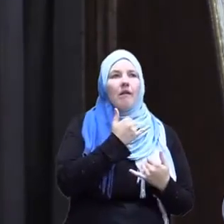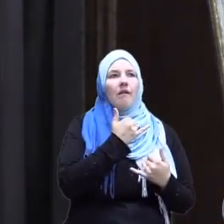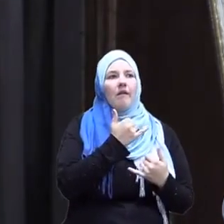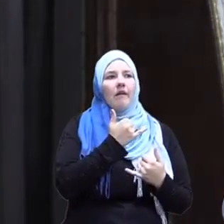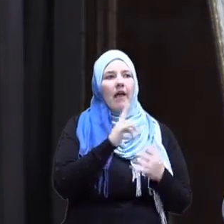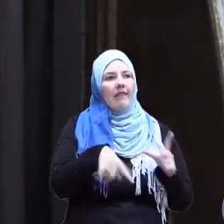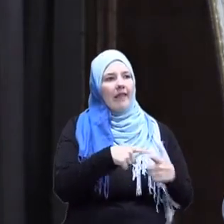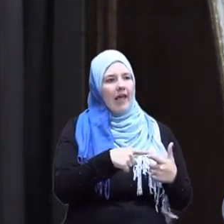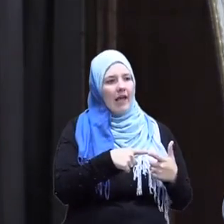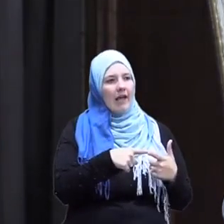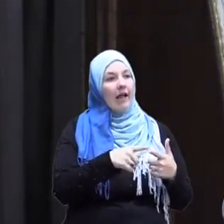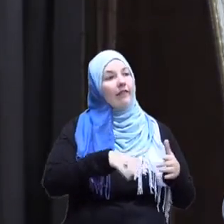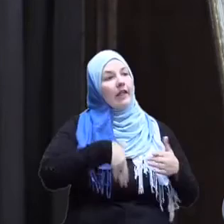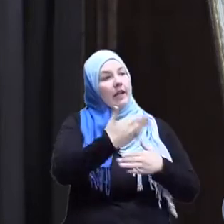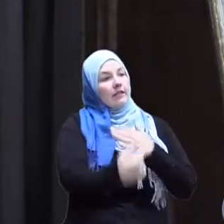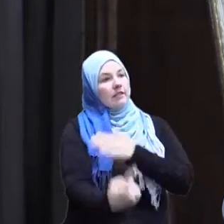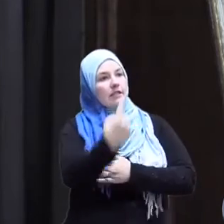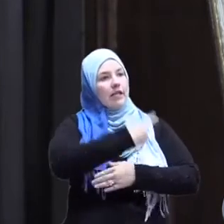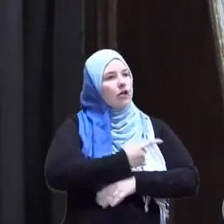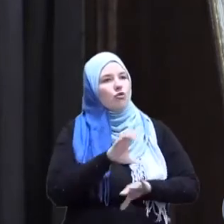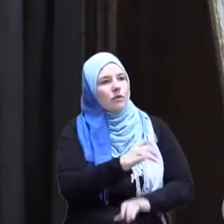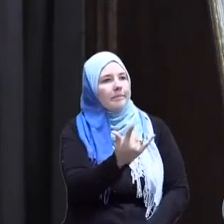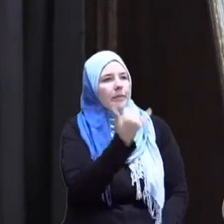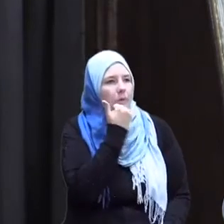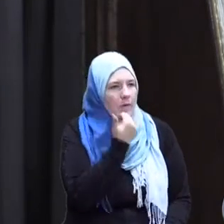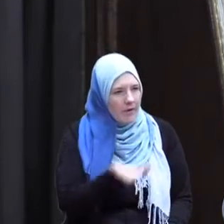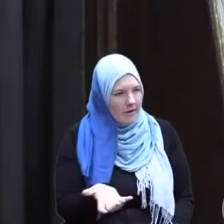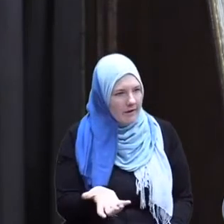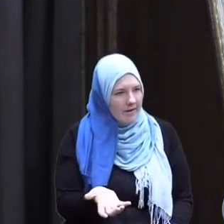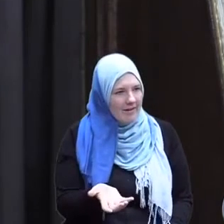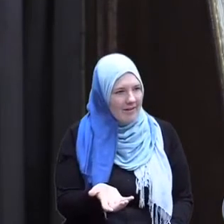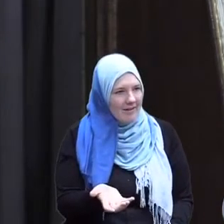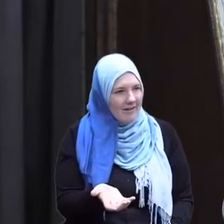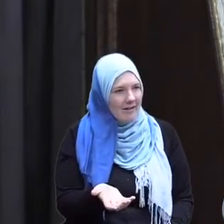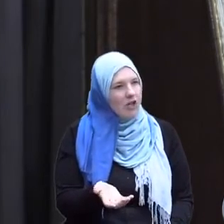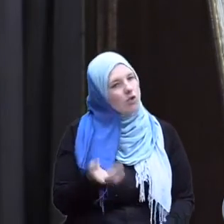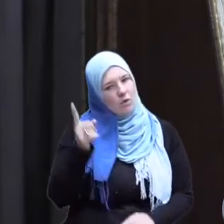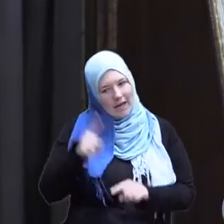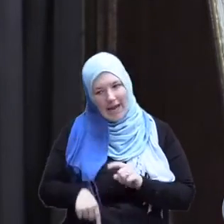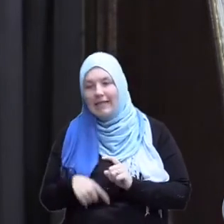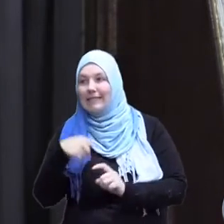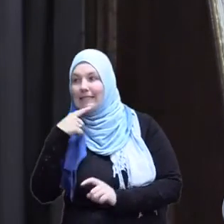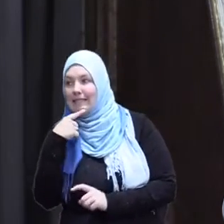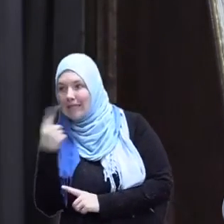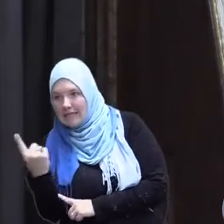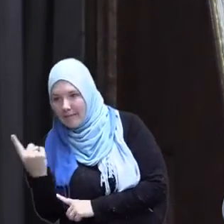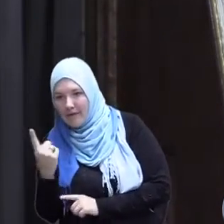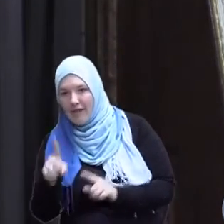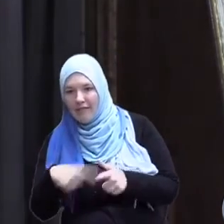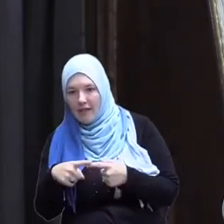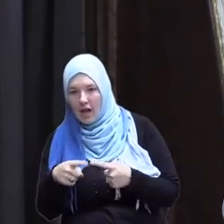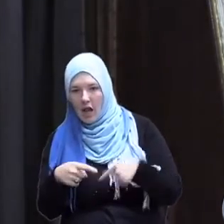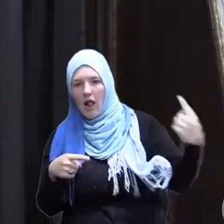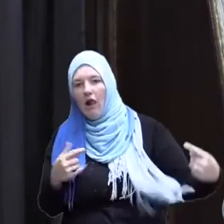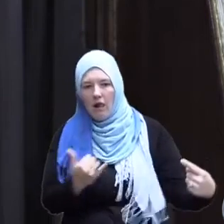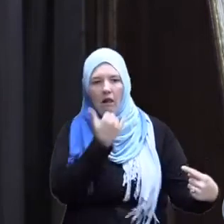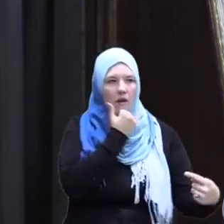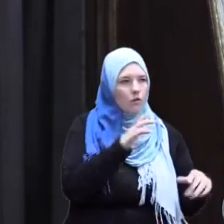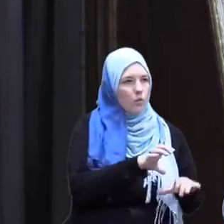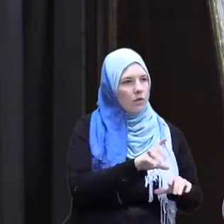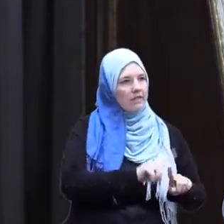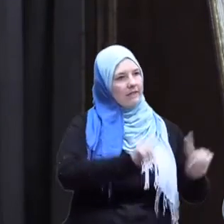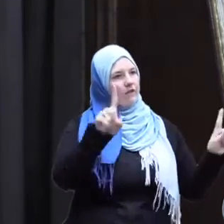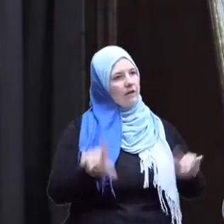say something and do the opposite. And the Quran is very, very flat, head on with this